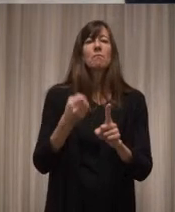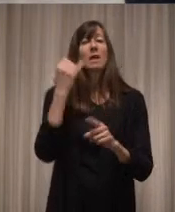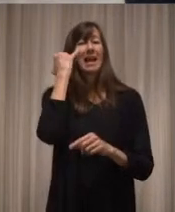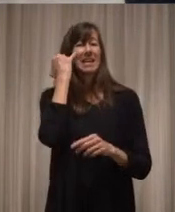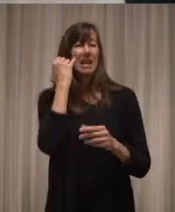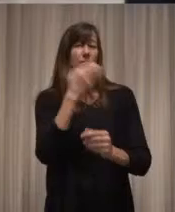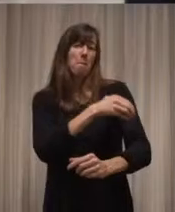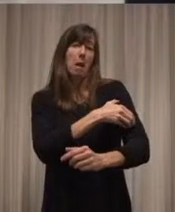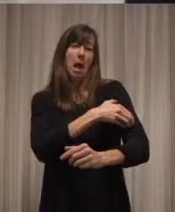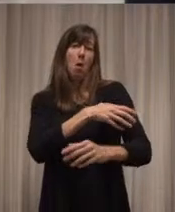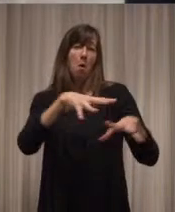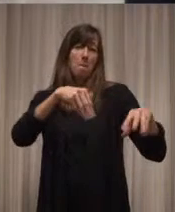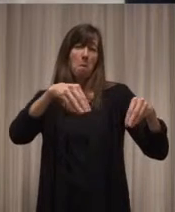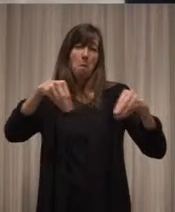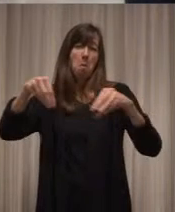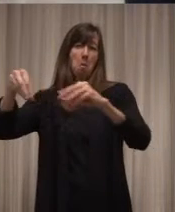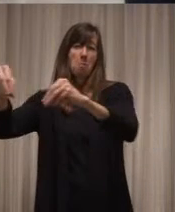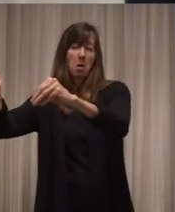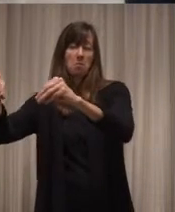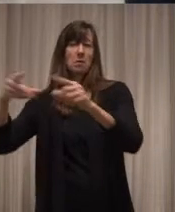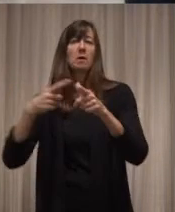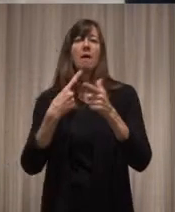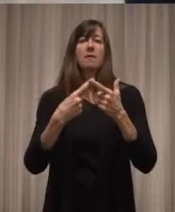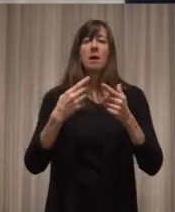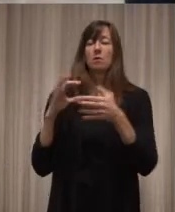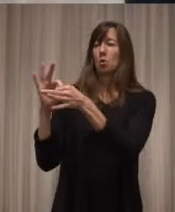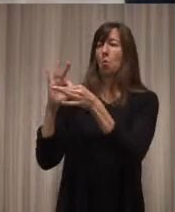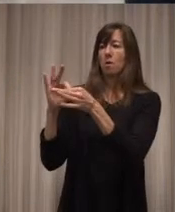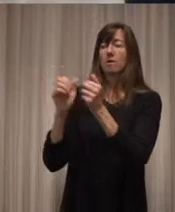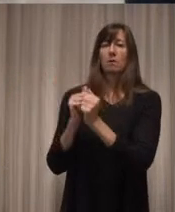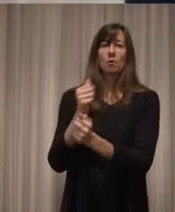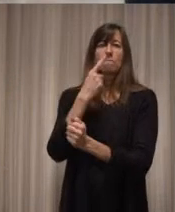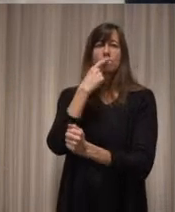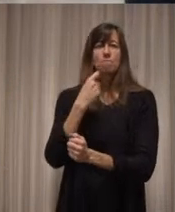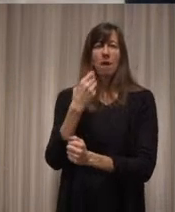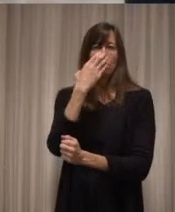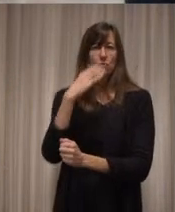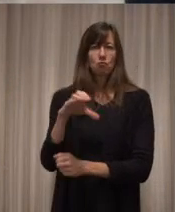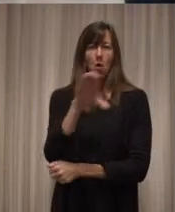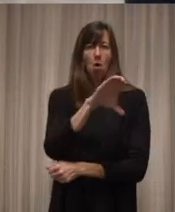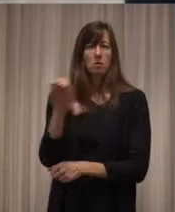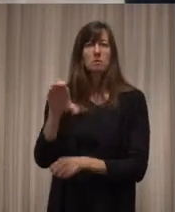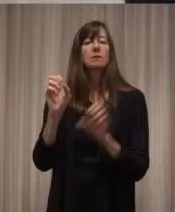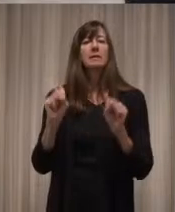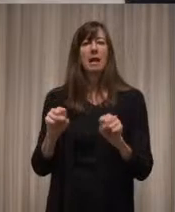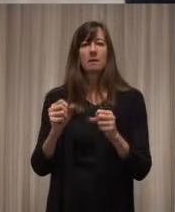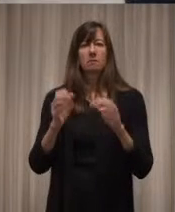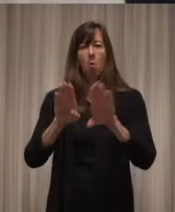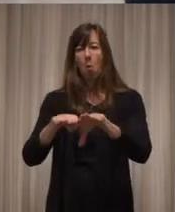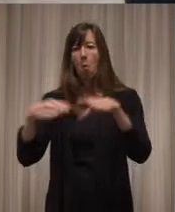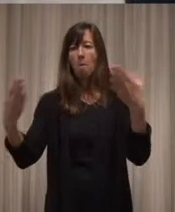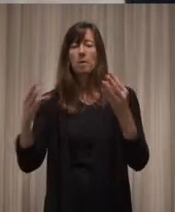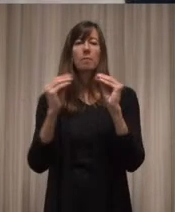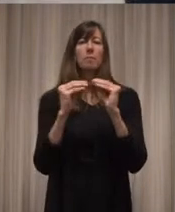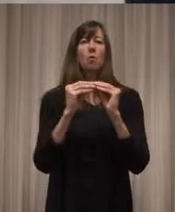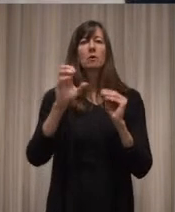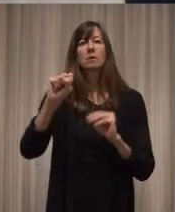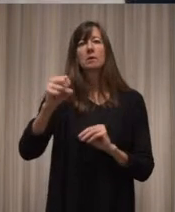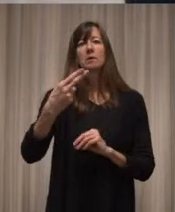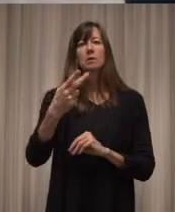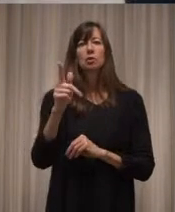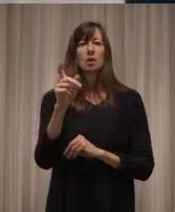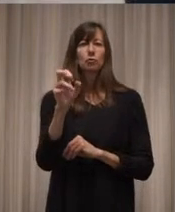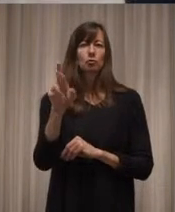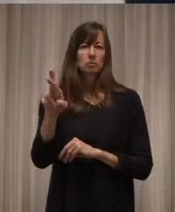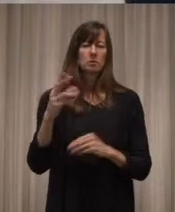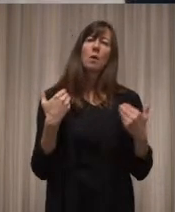we're coordinating with Red Cross to open additional shelters. We also have our Ulster County Warming Center has been